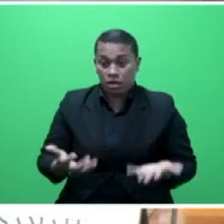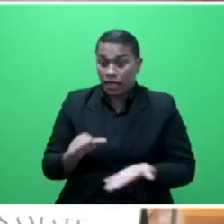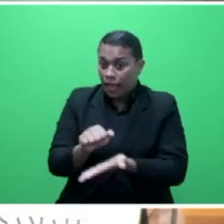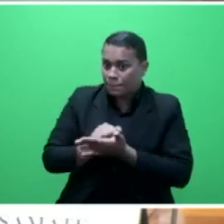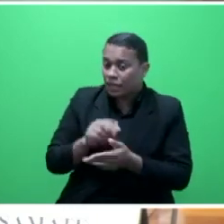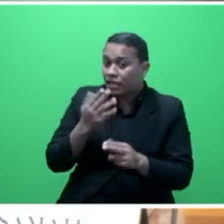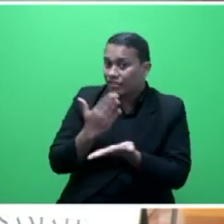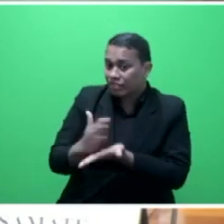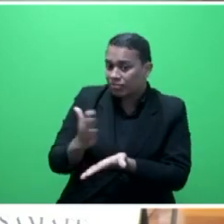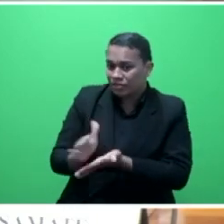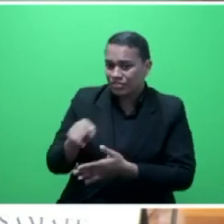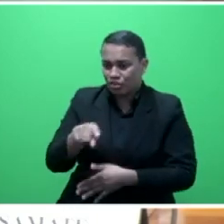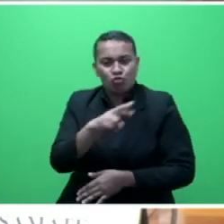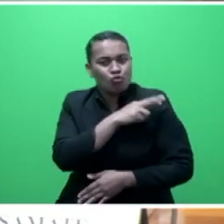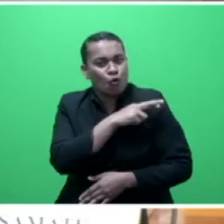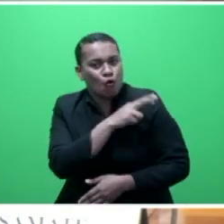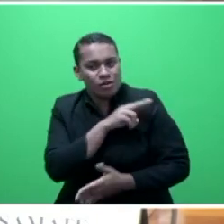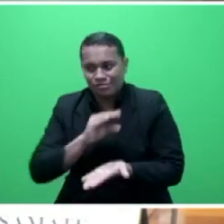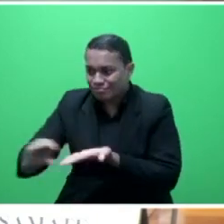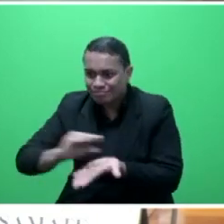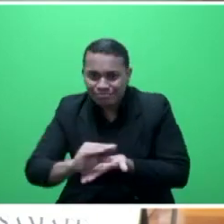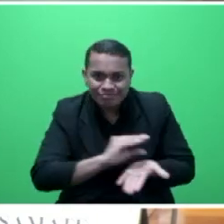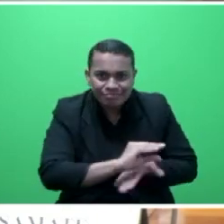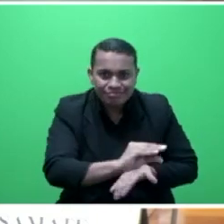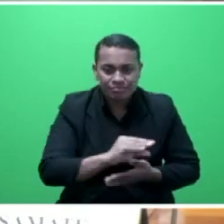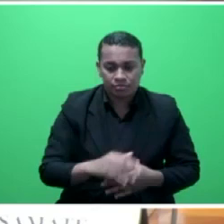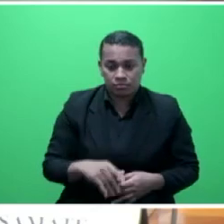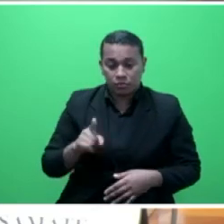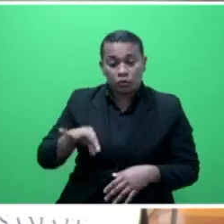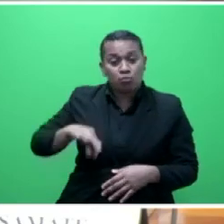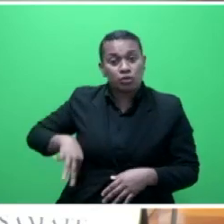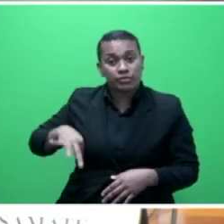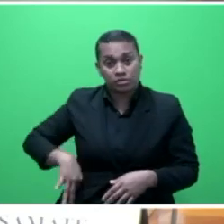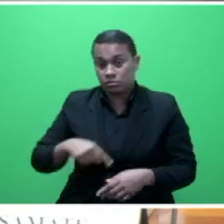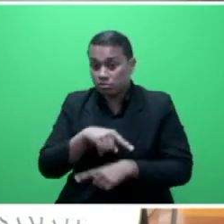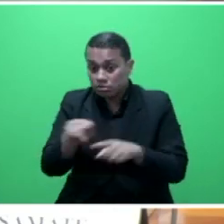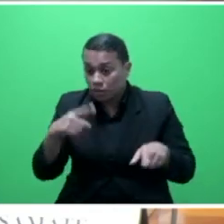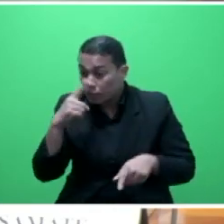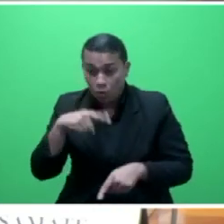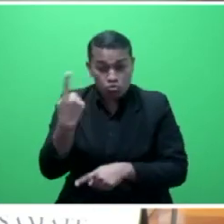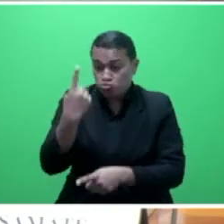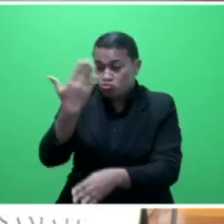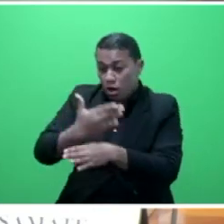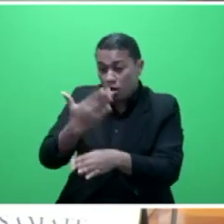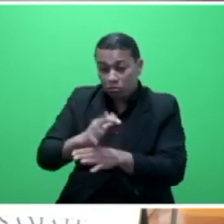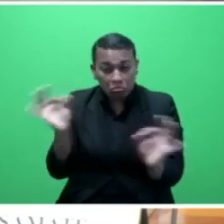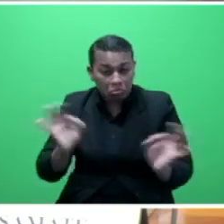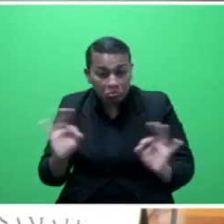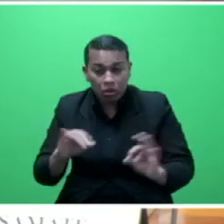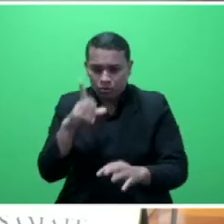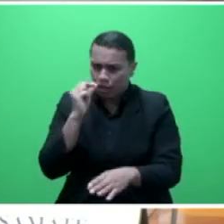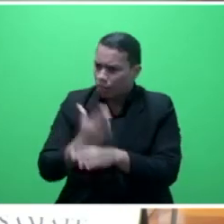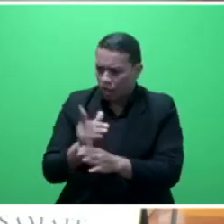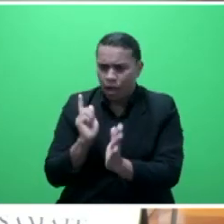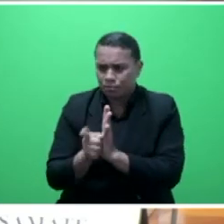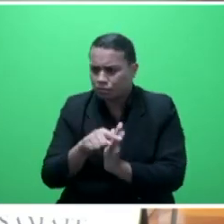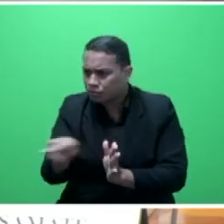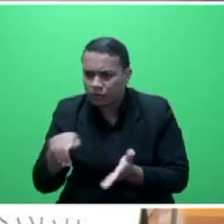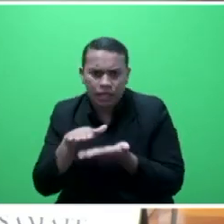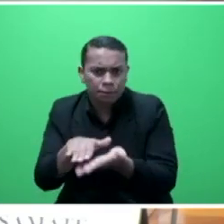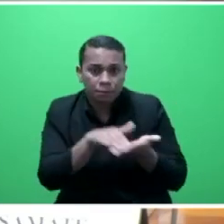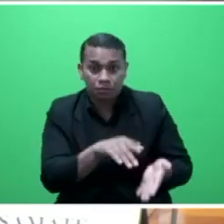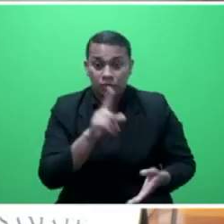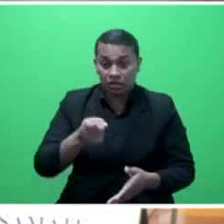this budget provides self-sustaining unemployment benefits to even more affected Fijians. Those who are fully unemployed